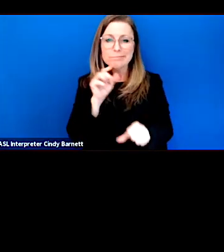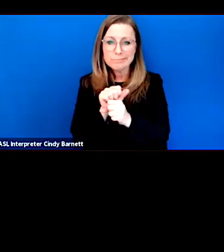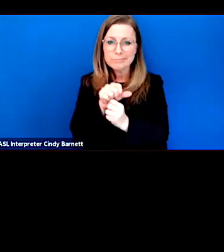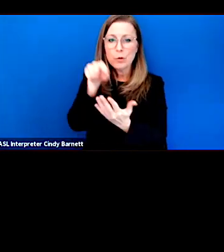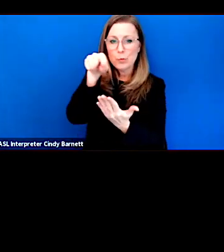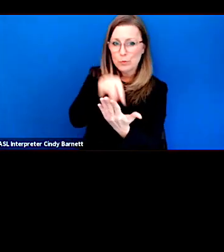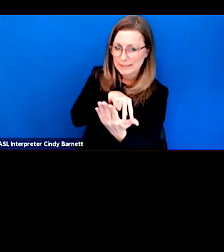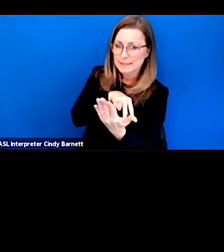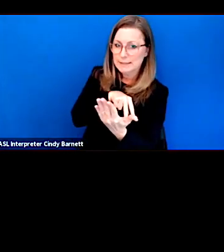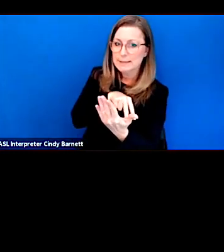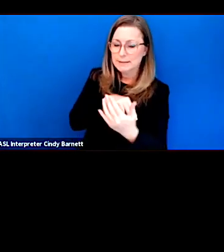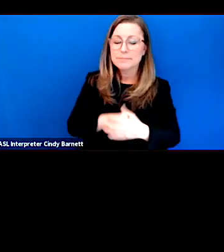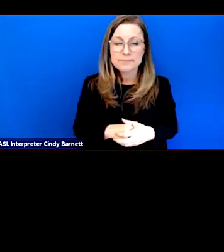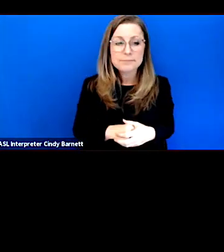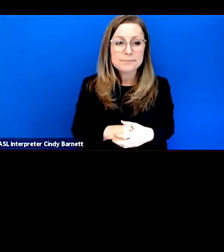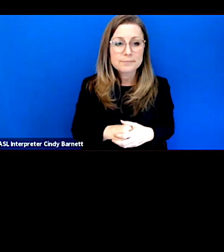Okay.